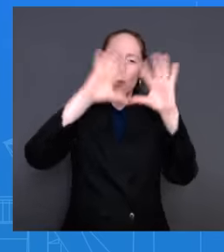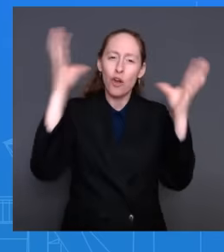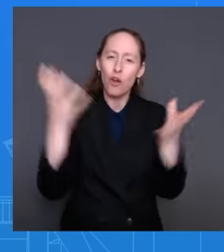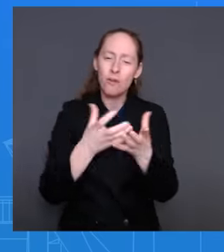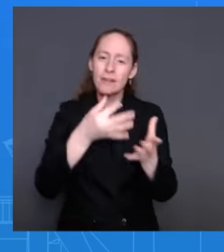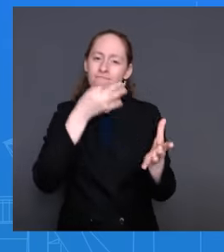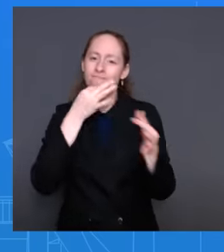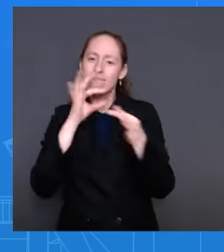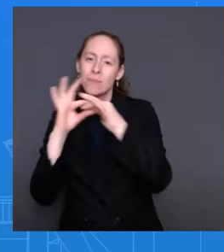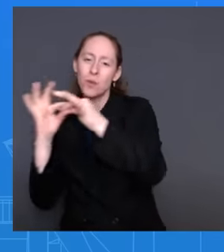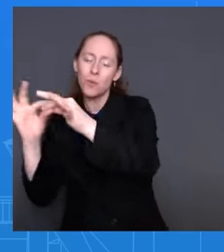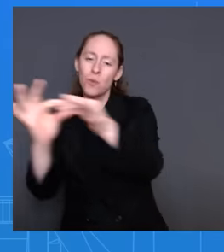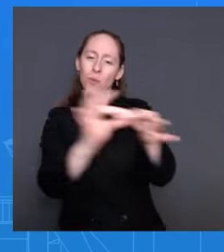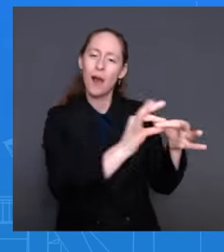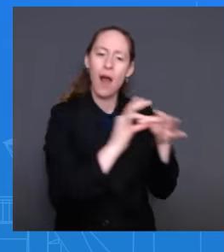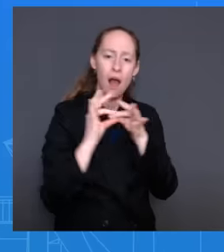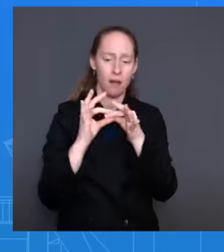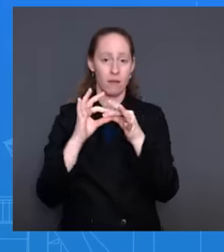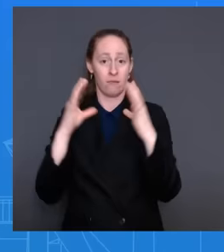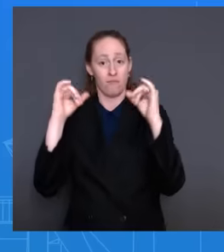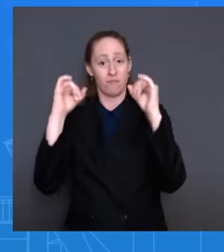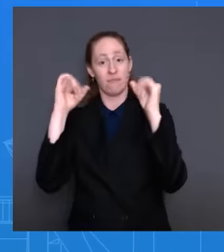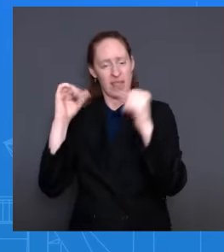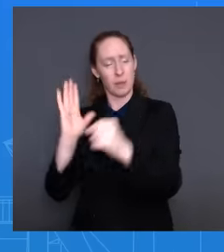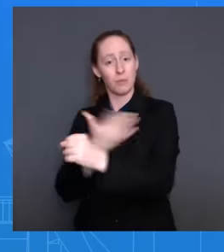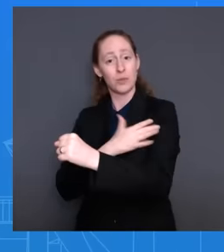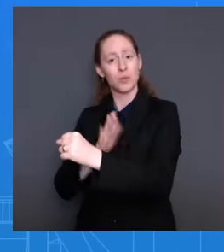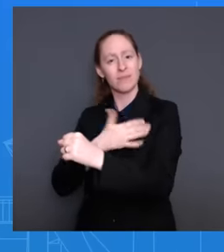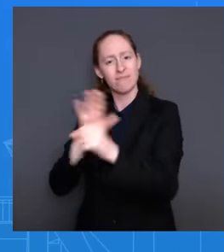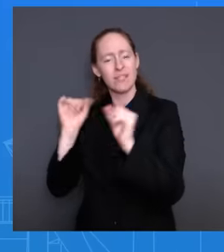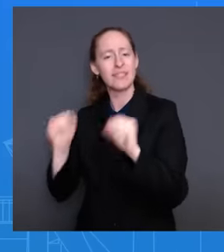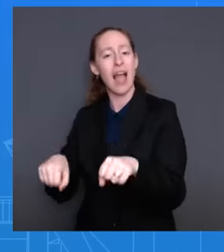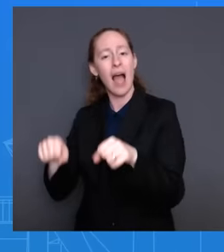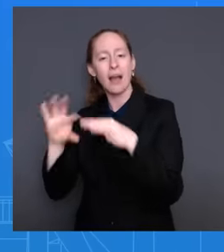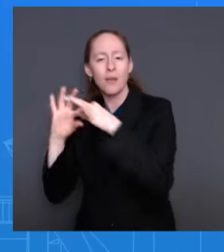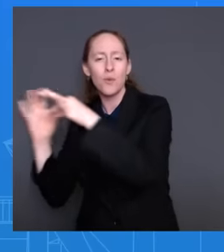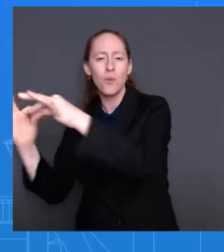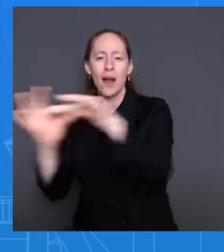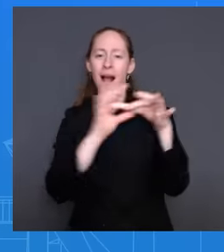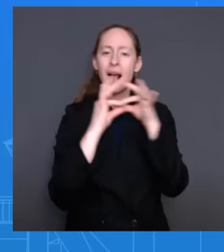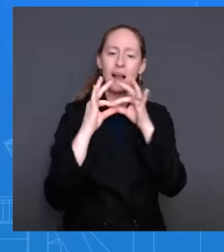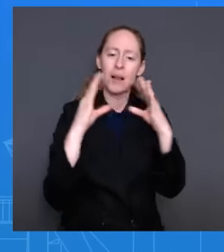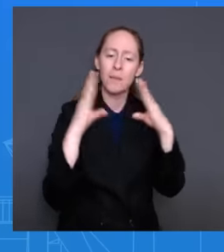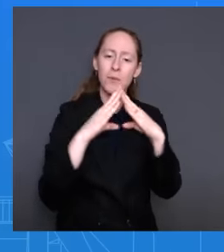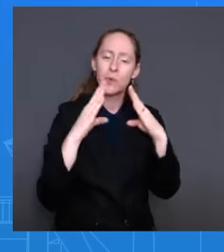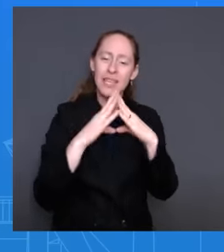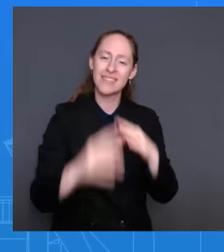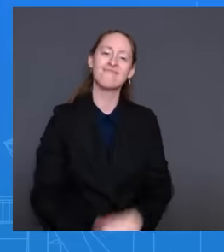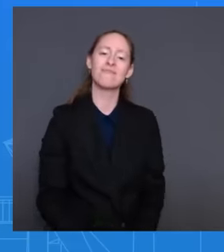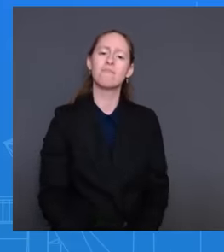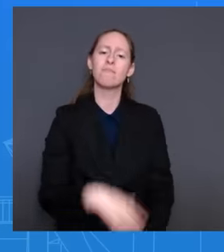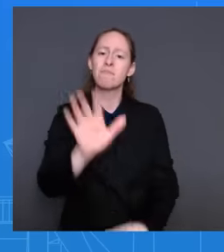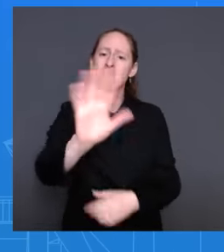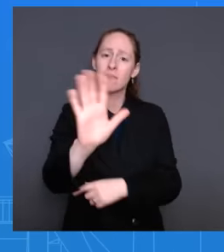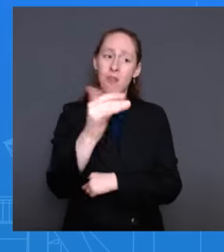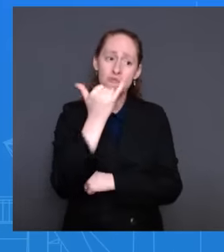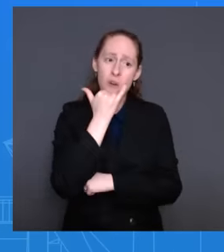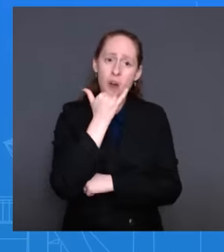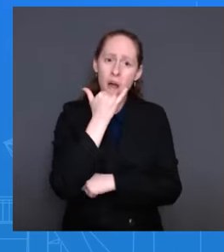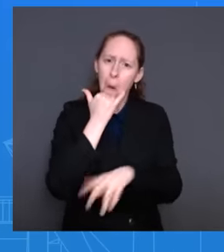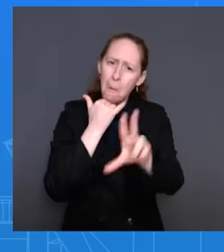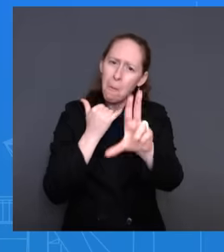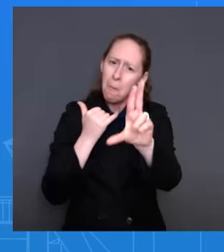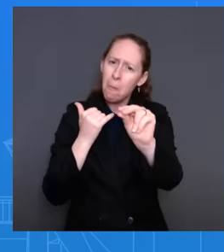things. Shiga said, it's not wrong to be different. I think equality begins when we open up and embrace all of our differences. V